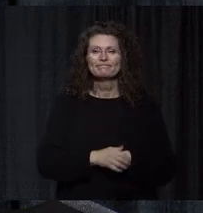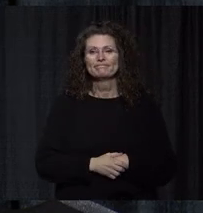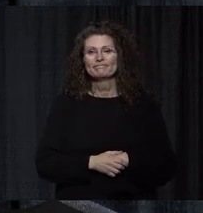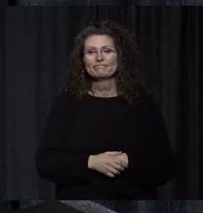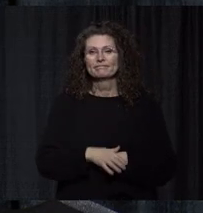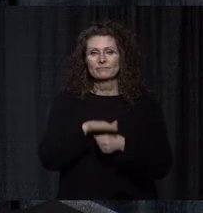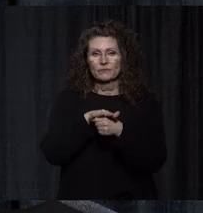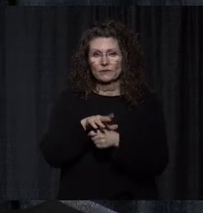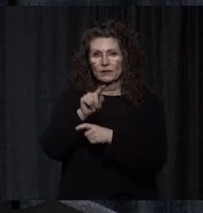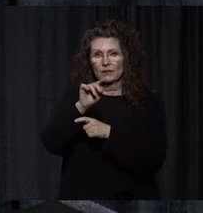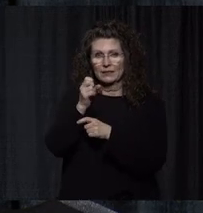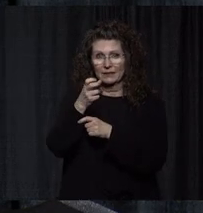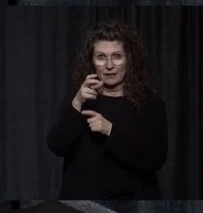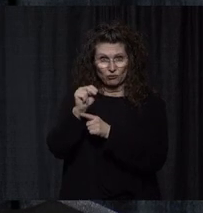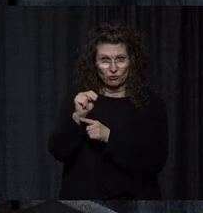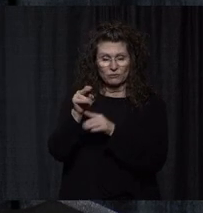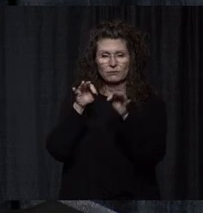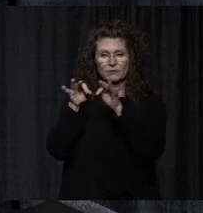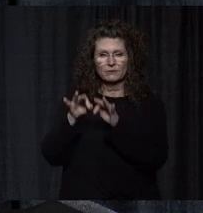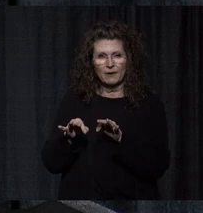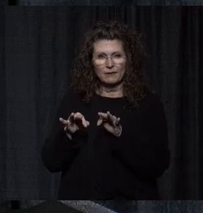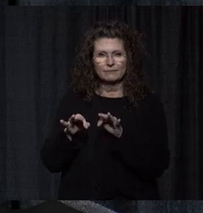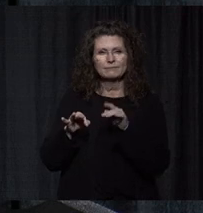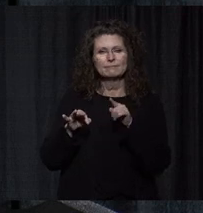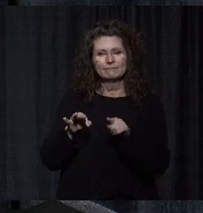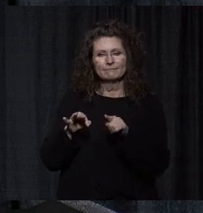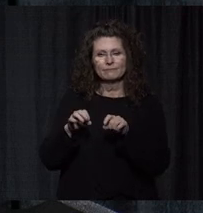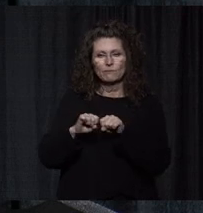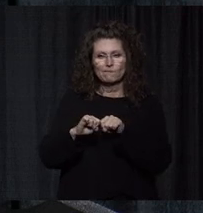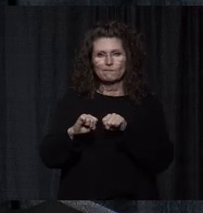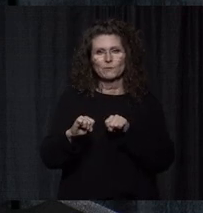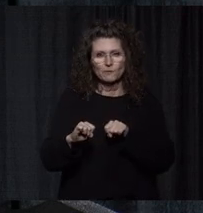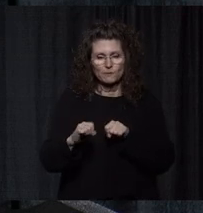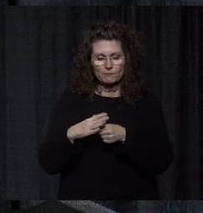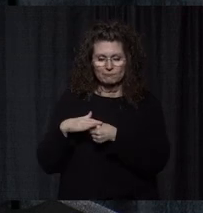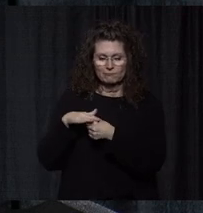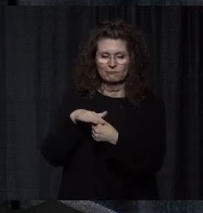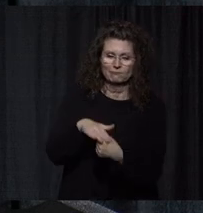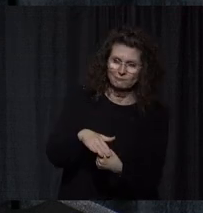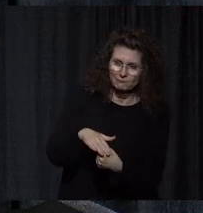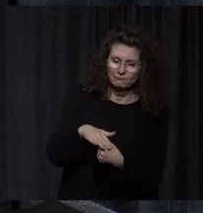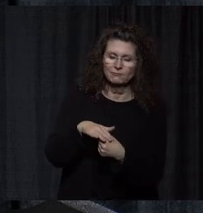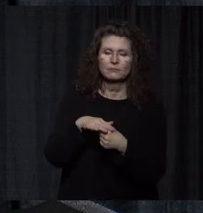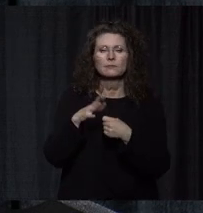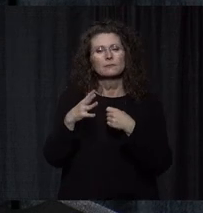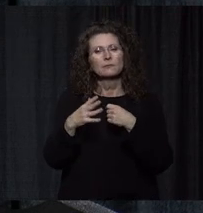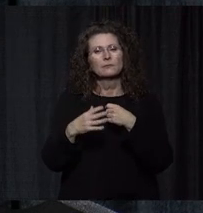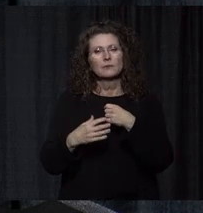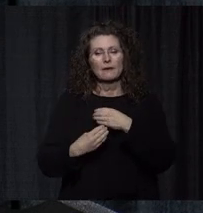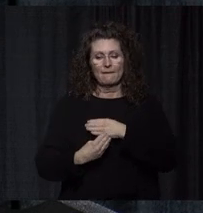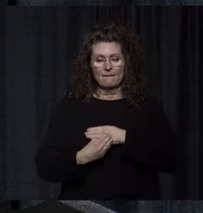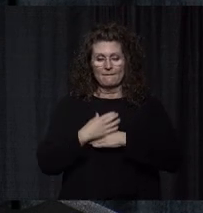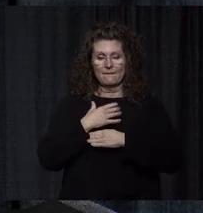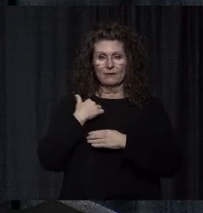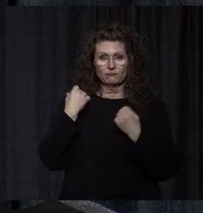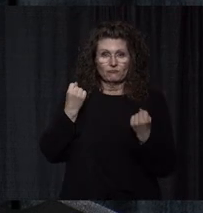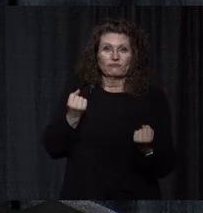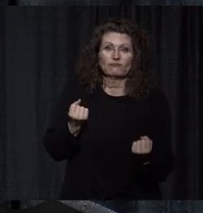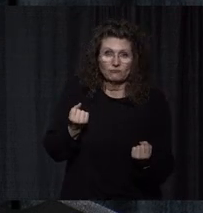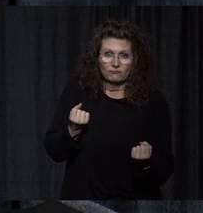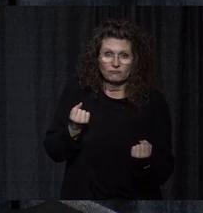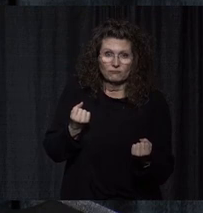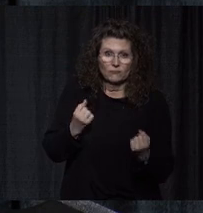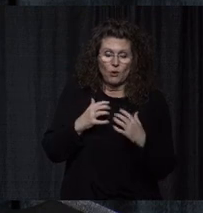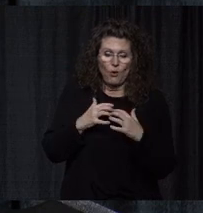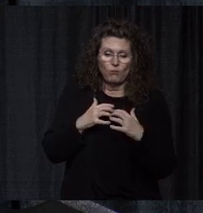defined, is a state of being stretched or strained. It's a force that can strengthen us, but also break